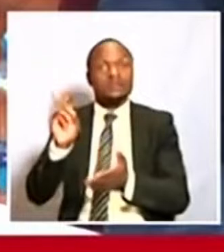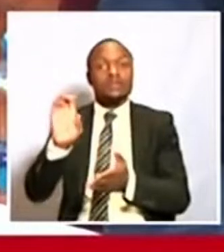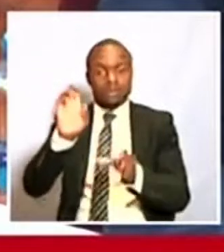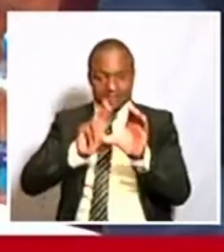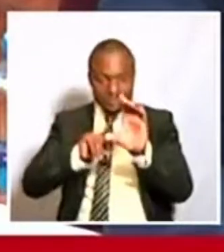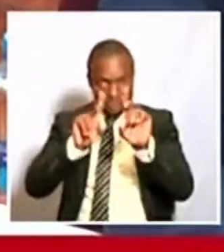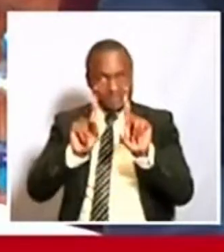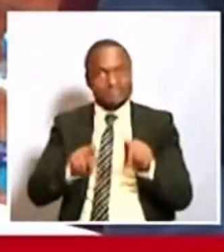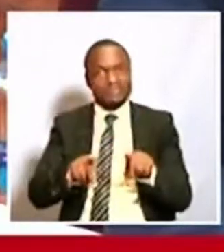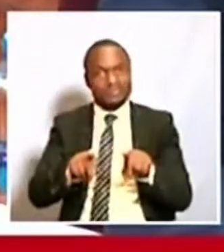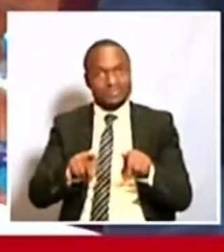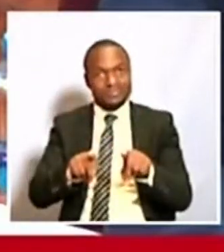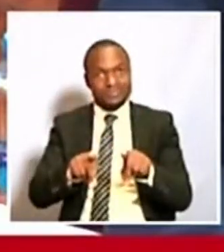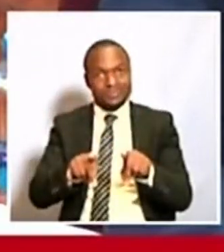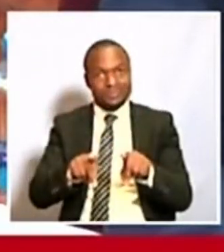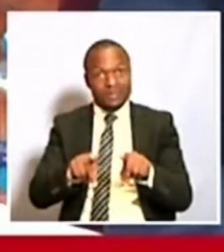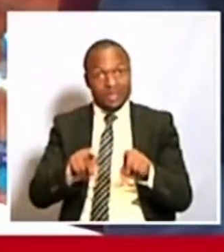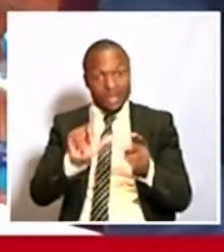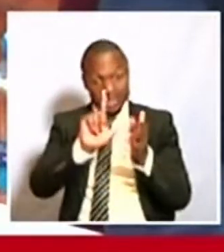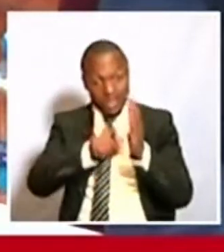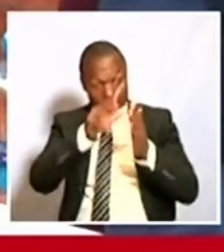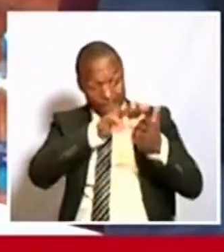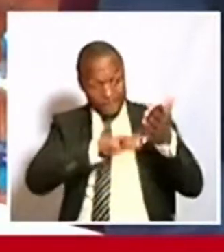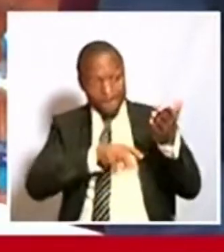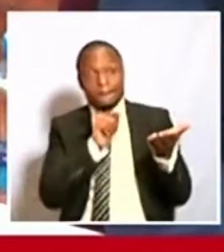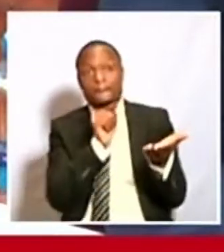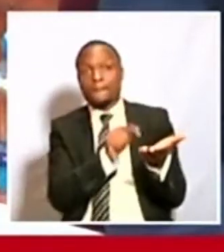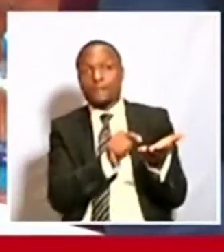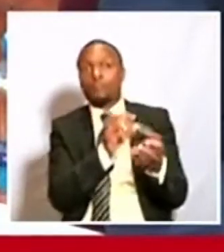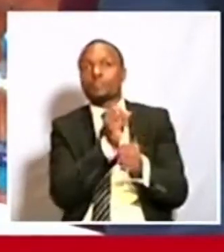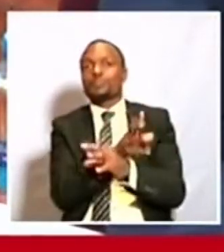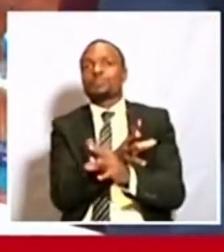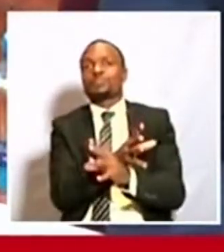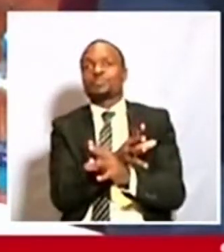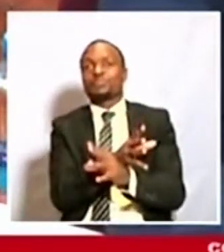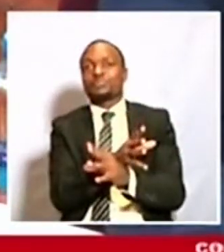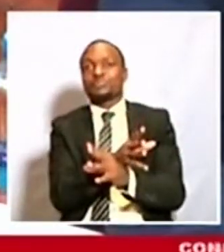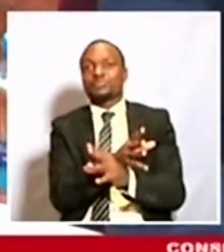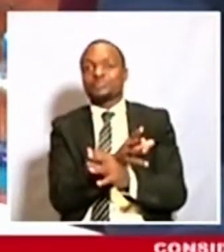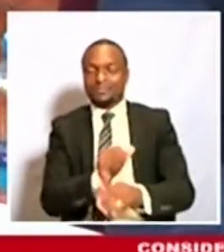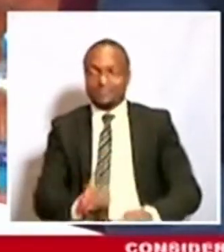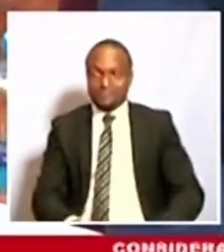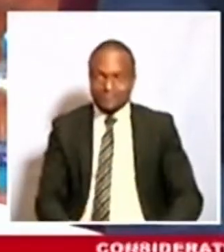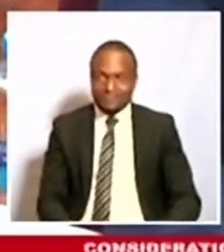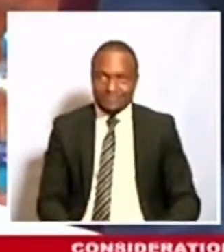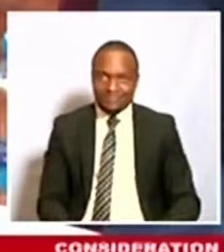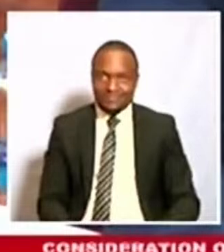chairpersons, and the minutes are hereby available.